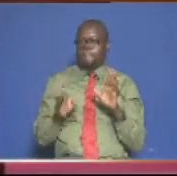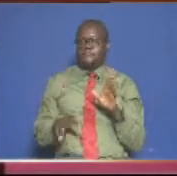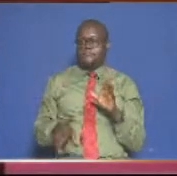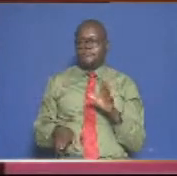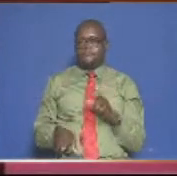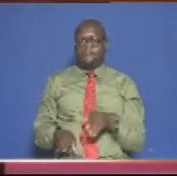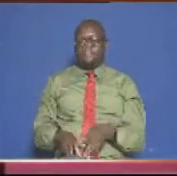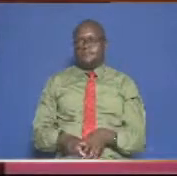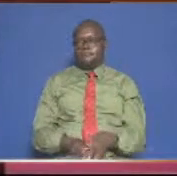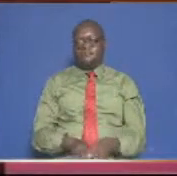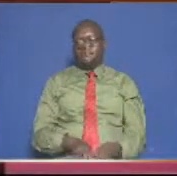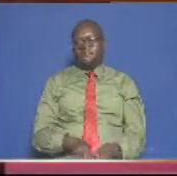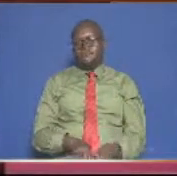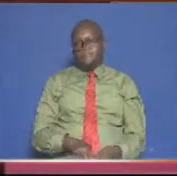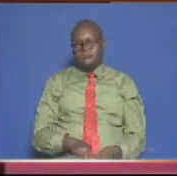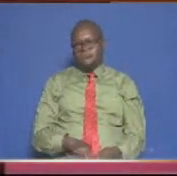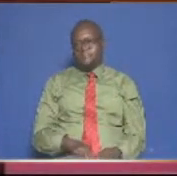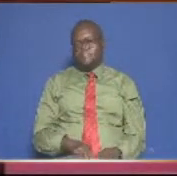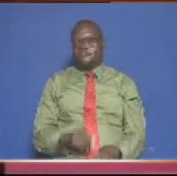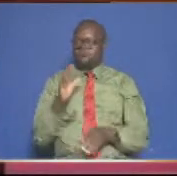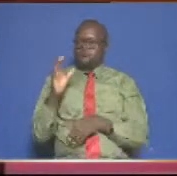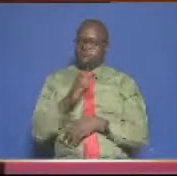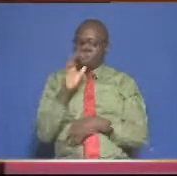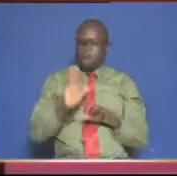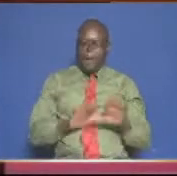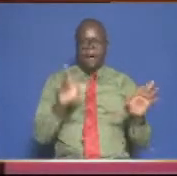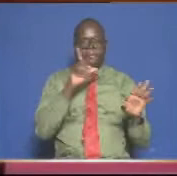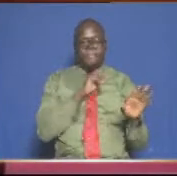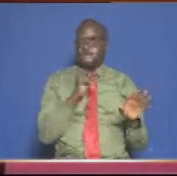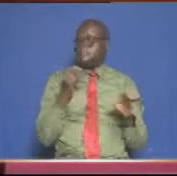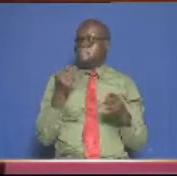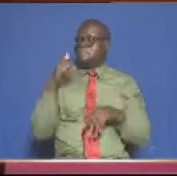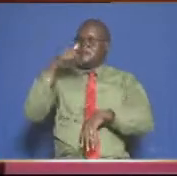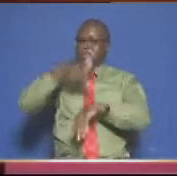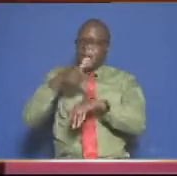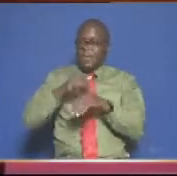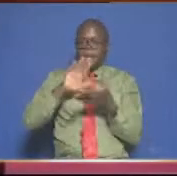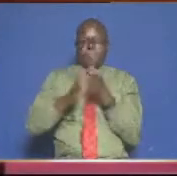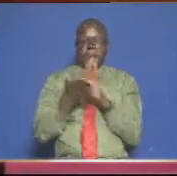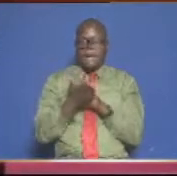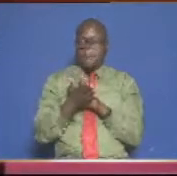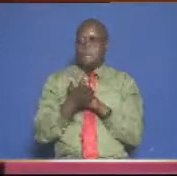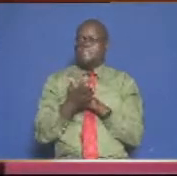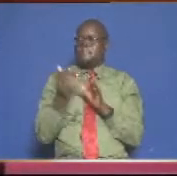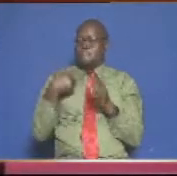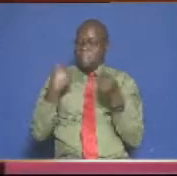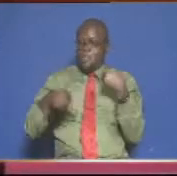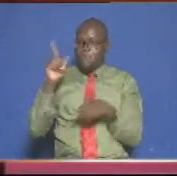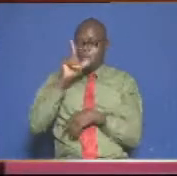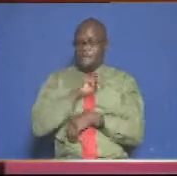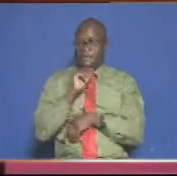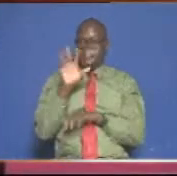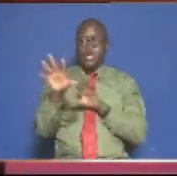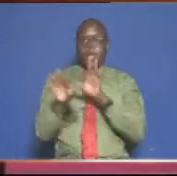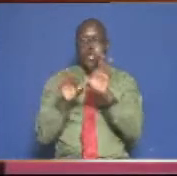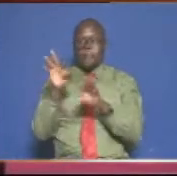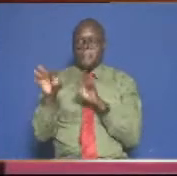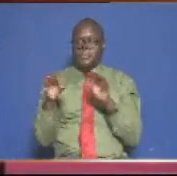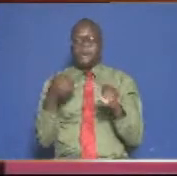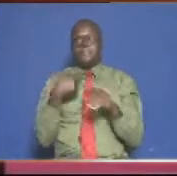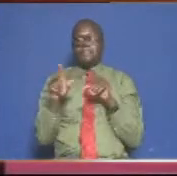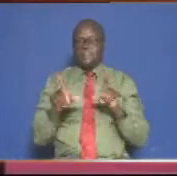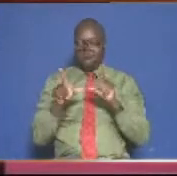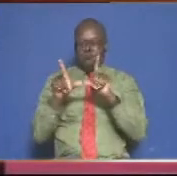on the table at the intercom. When it became apparent that at one denomination, another had been given the